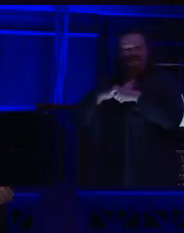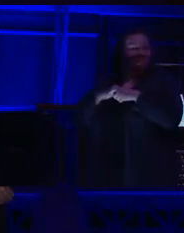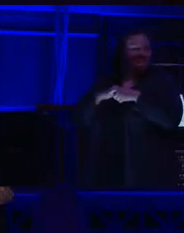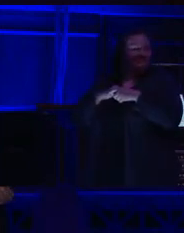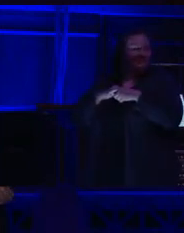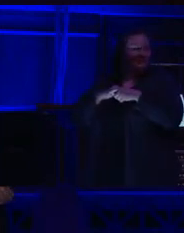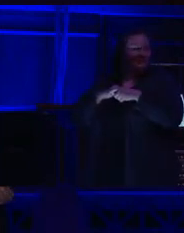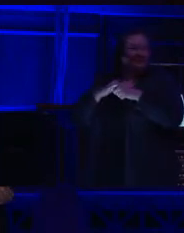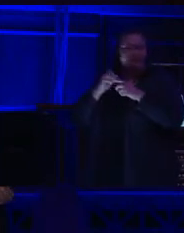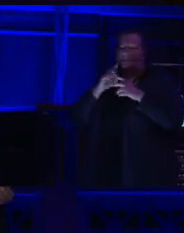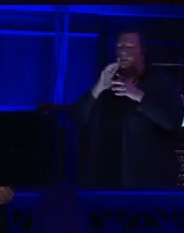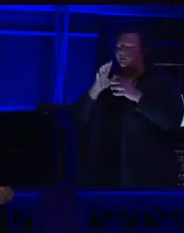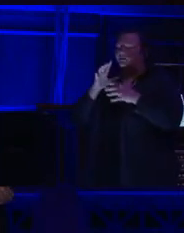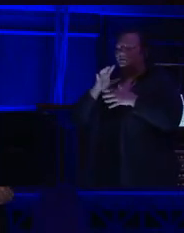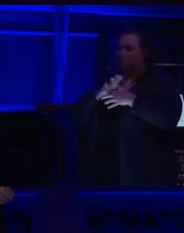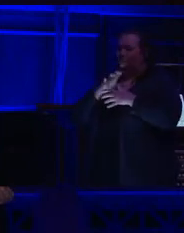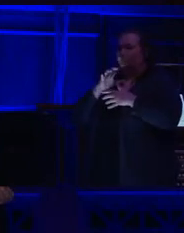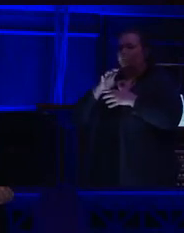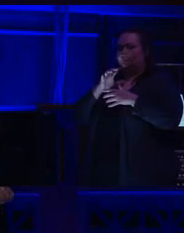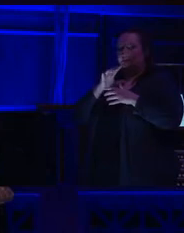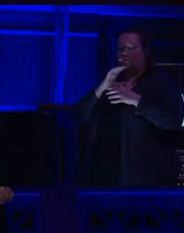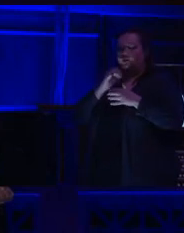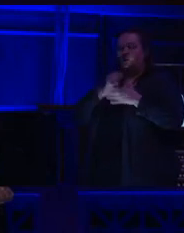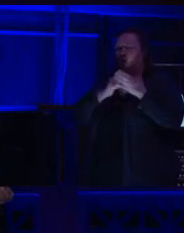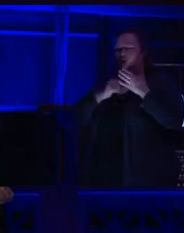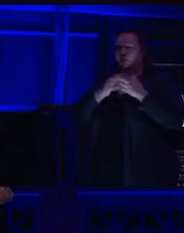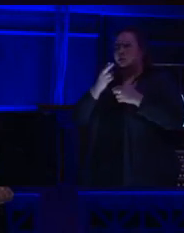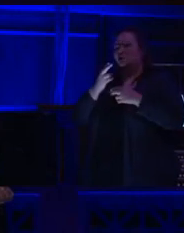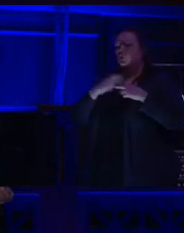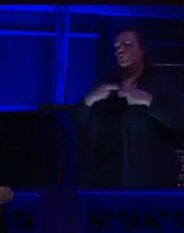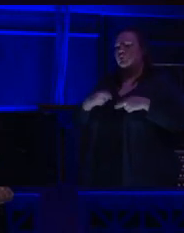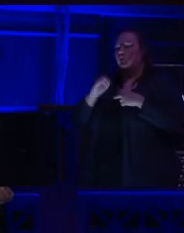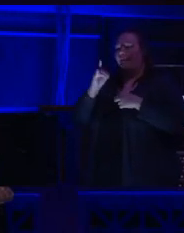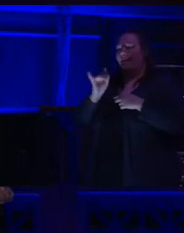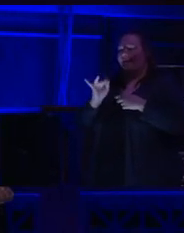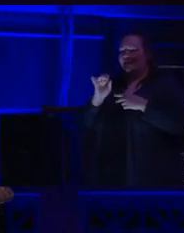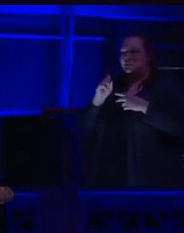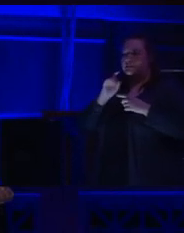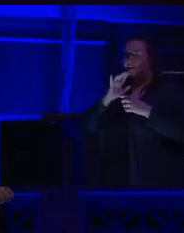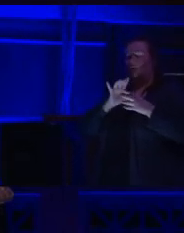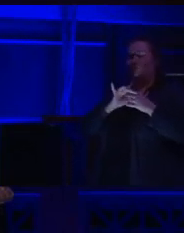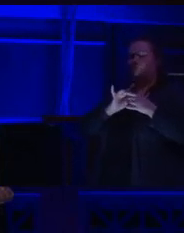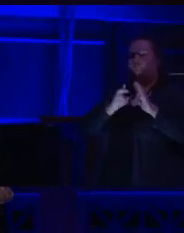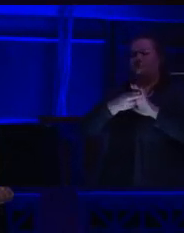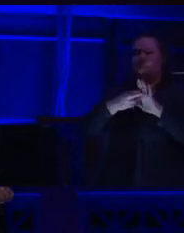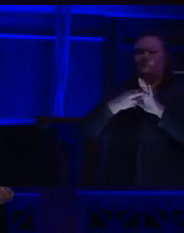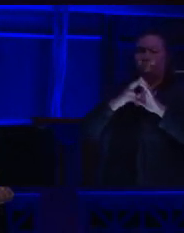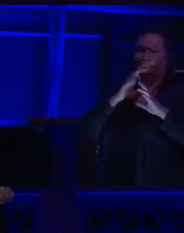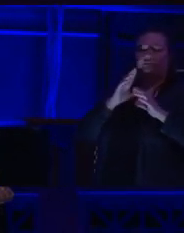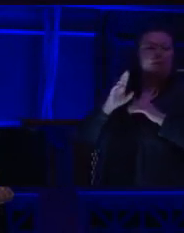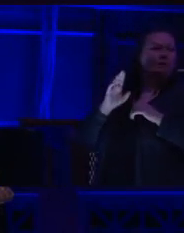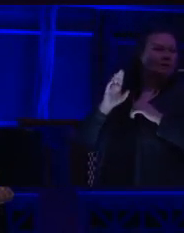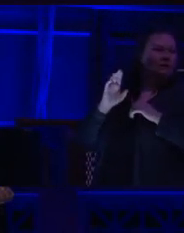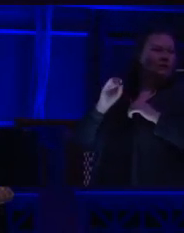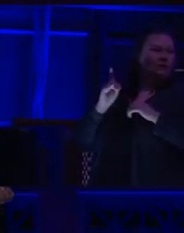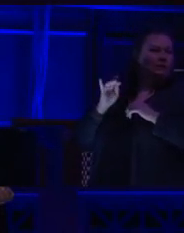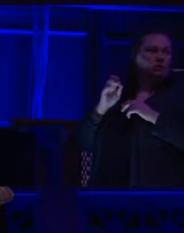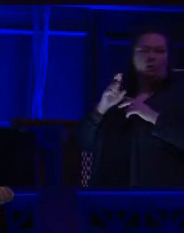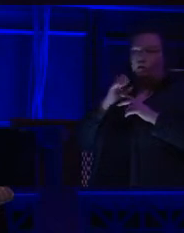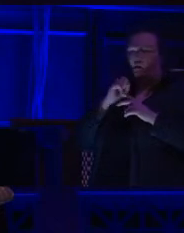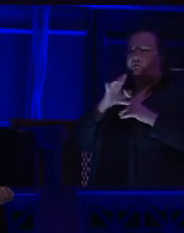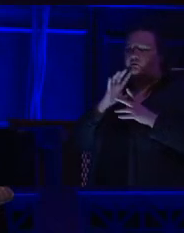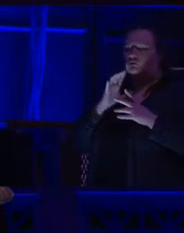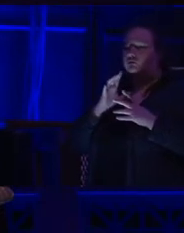He's been a champion of liberal arts and humanities and have referred to them as, quote, cornerstone of just